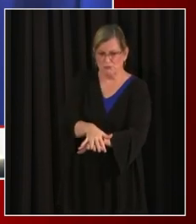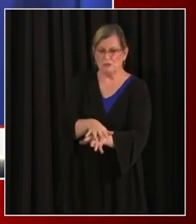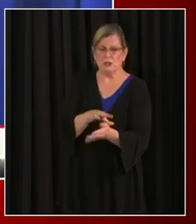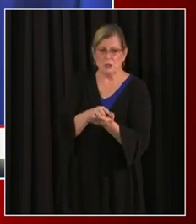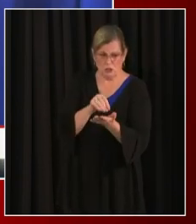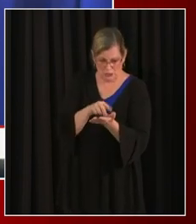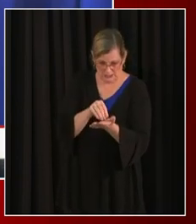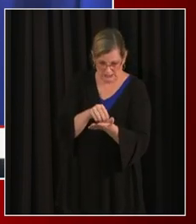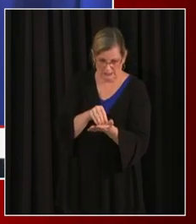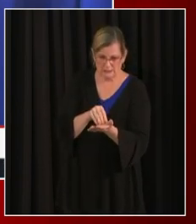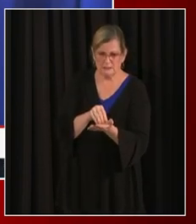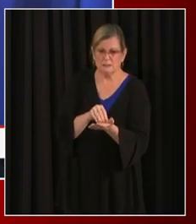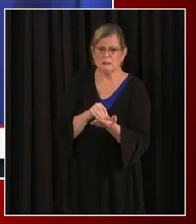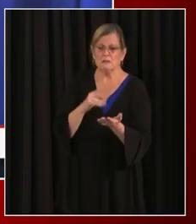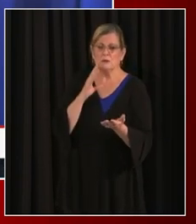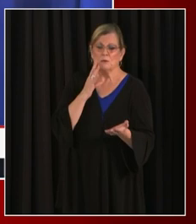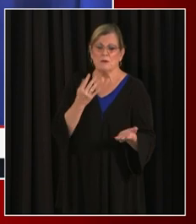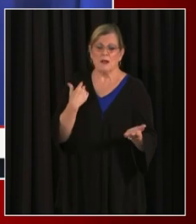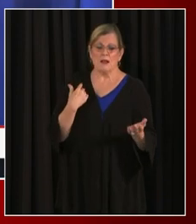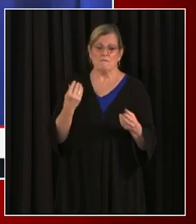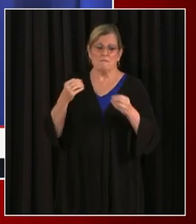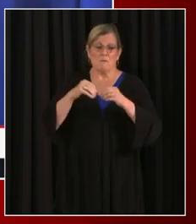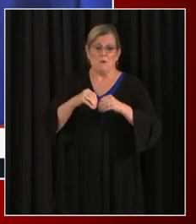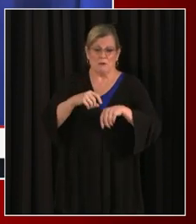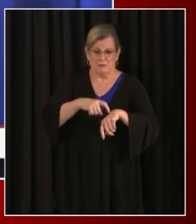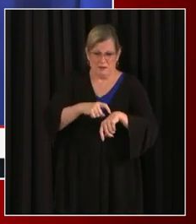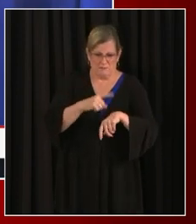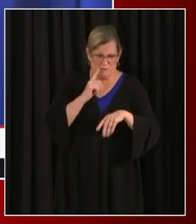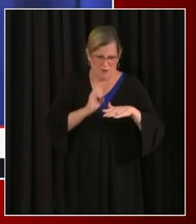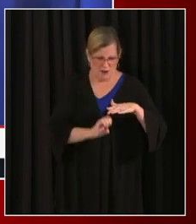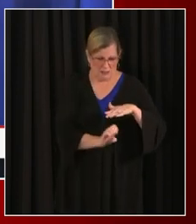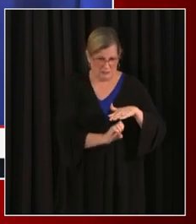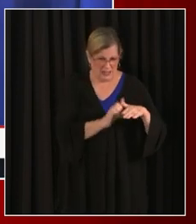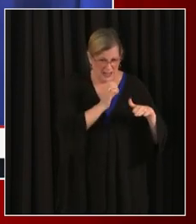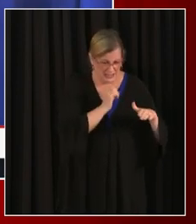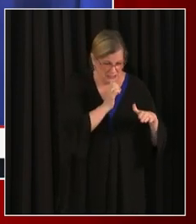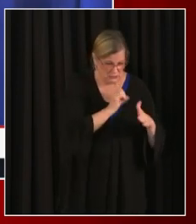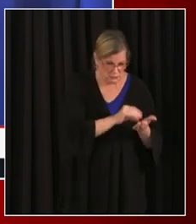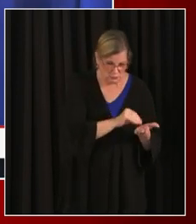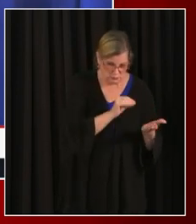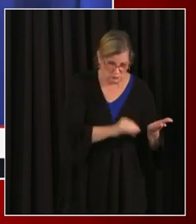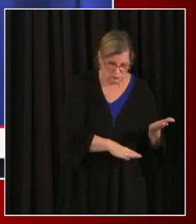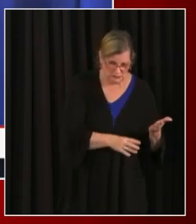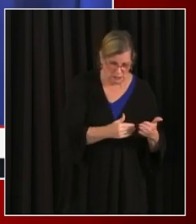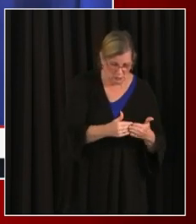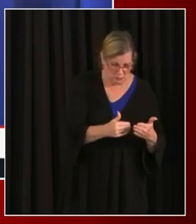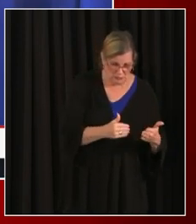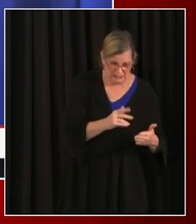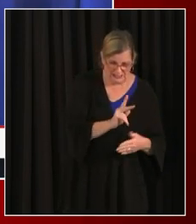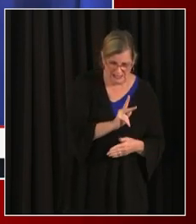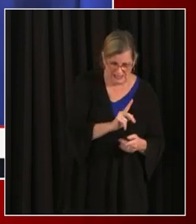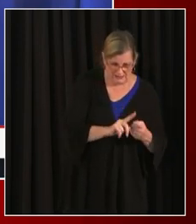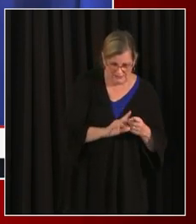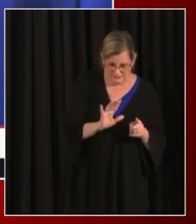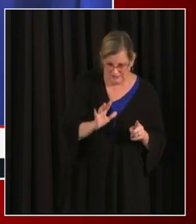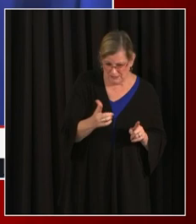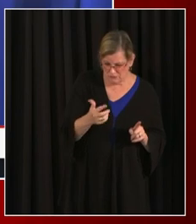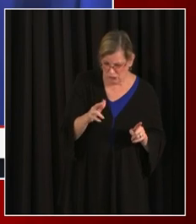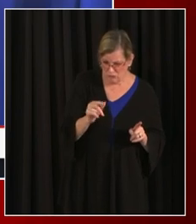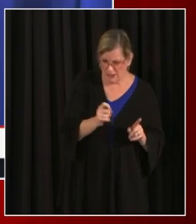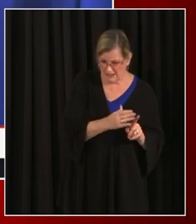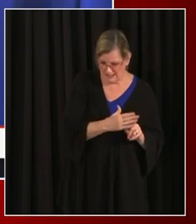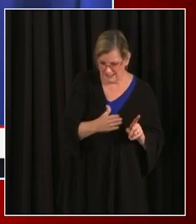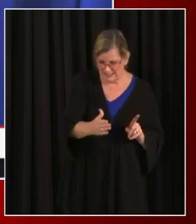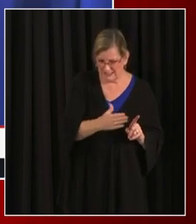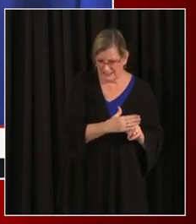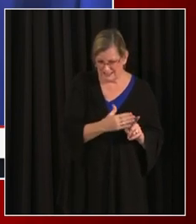experiences. There was more time for our elementary age students who are pre-K through 5th grade. We anticipate